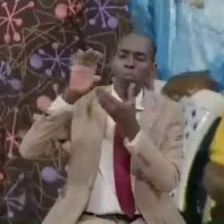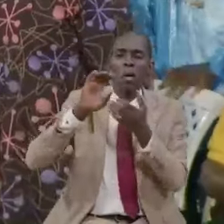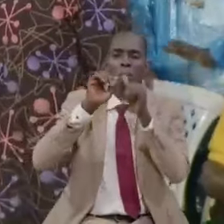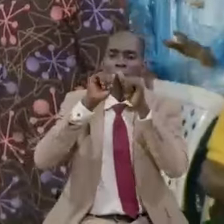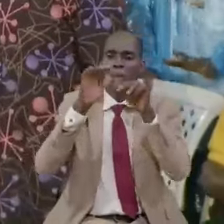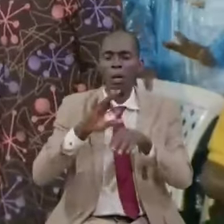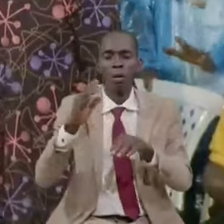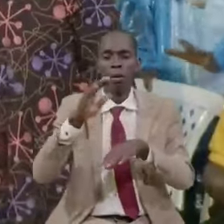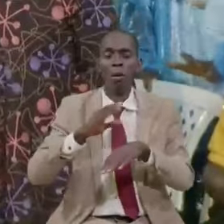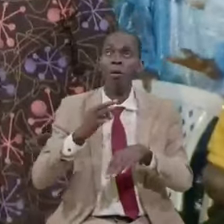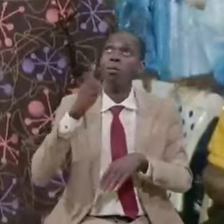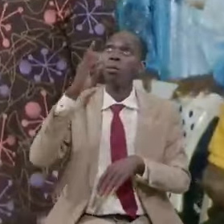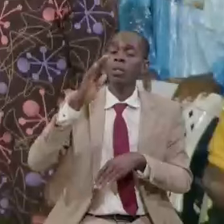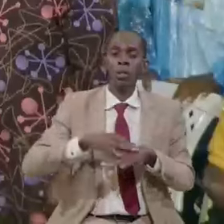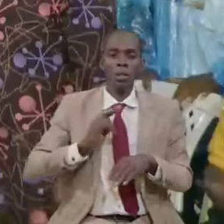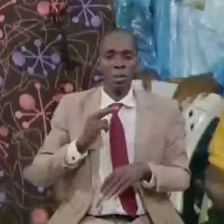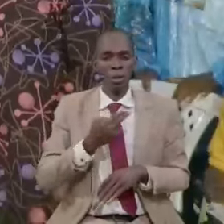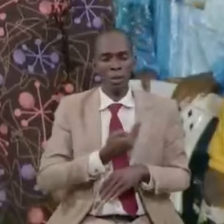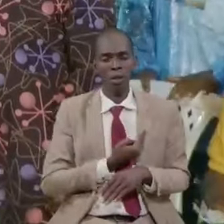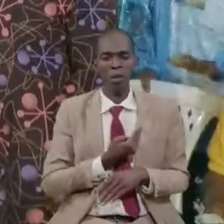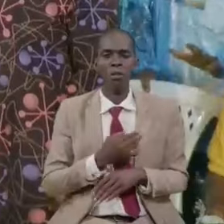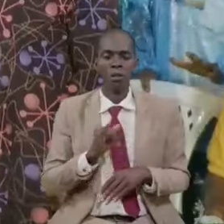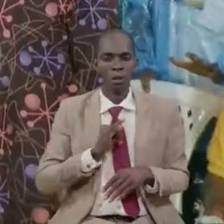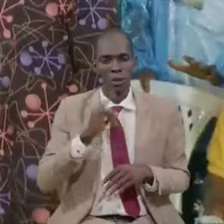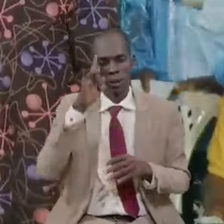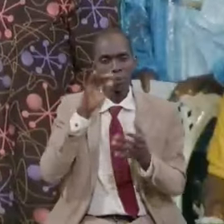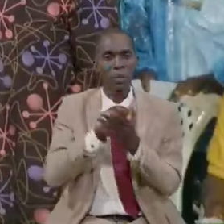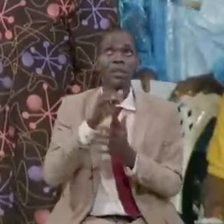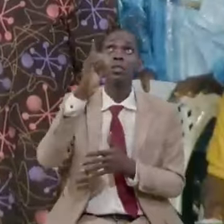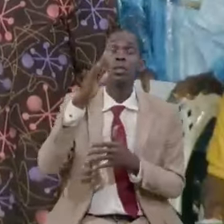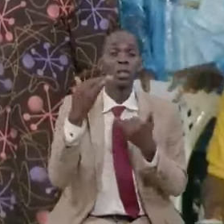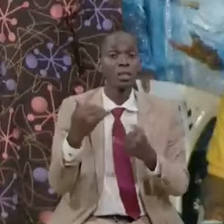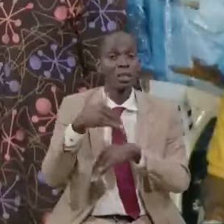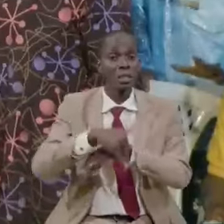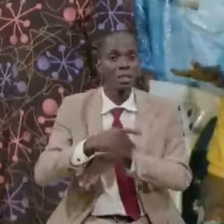us. And I believe God, tonight, the Lord will not pass you by.